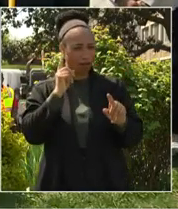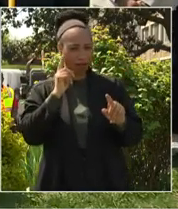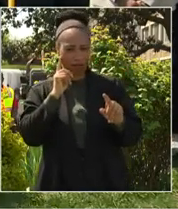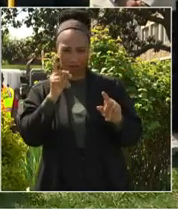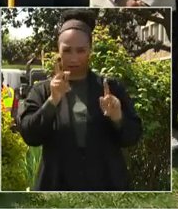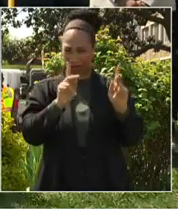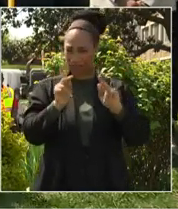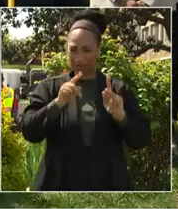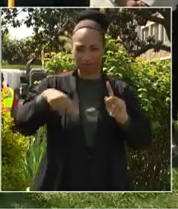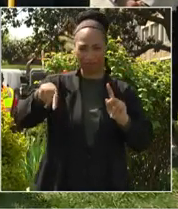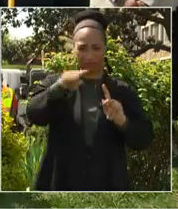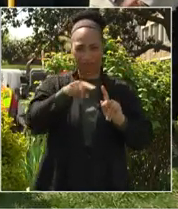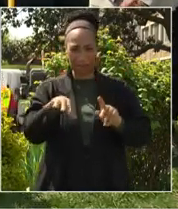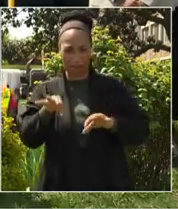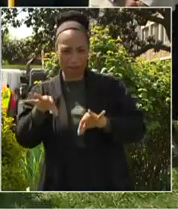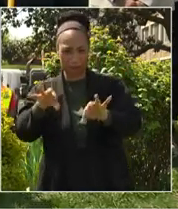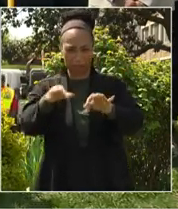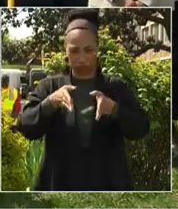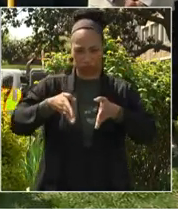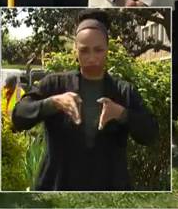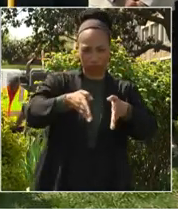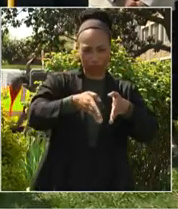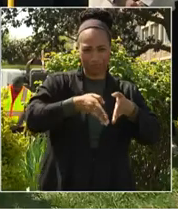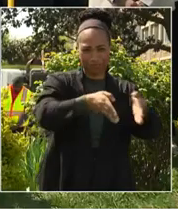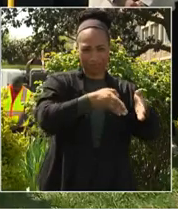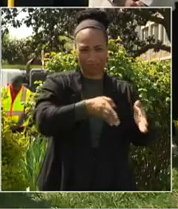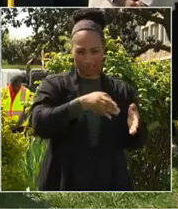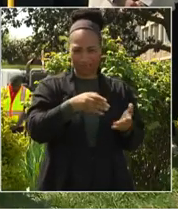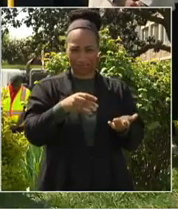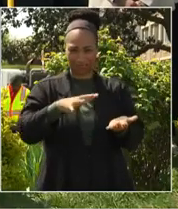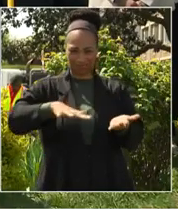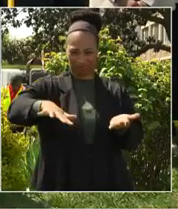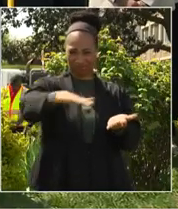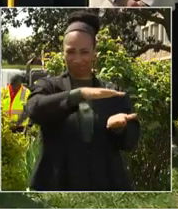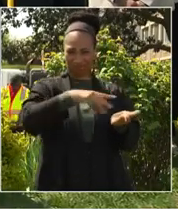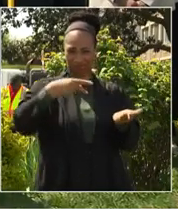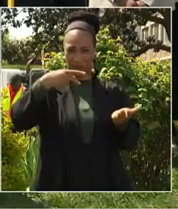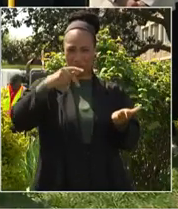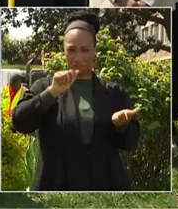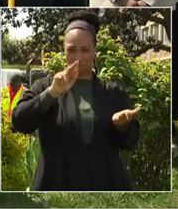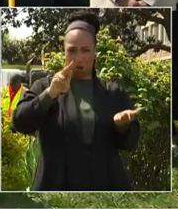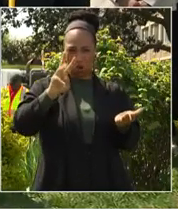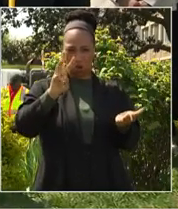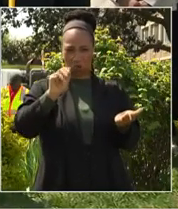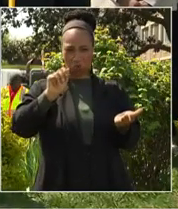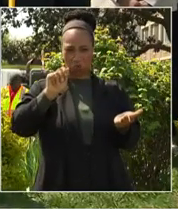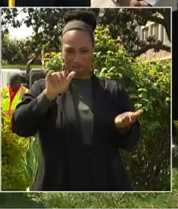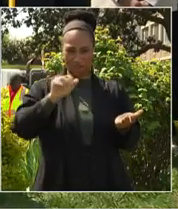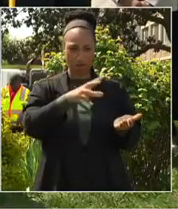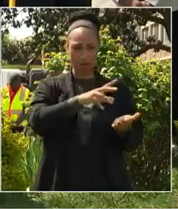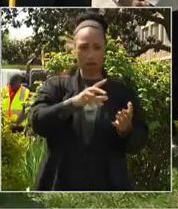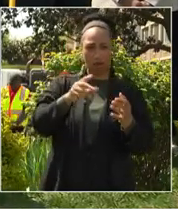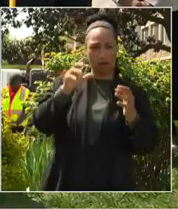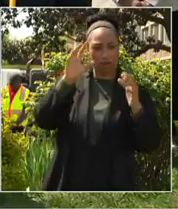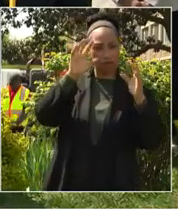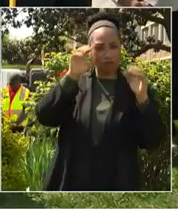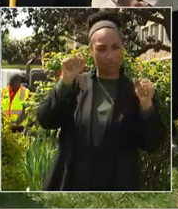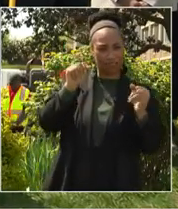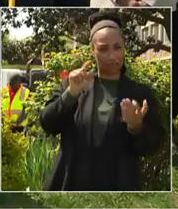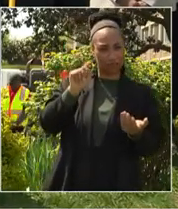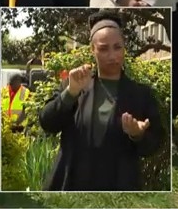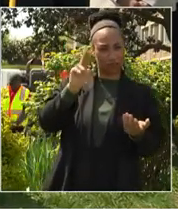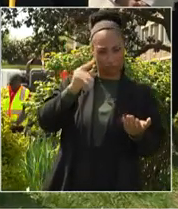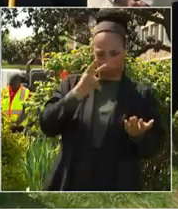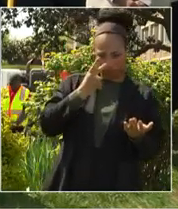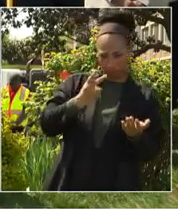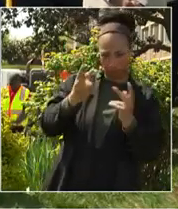and dignitaries travel frequently, coming in and out from Andrews. And I'm just wondering if that plays any role in either how this is